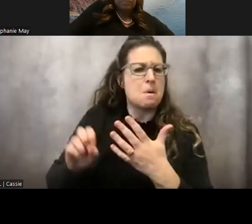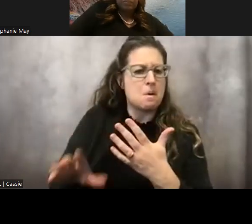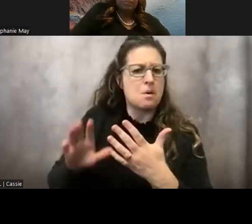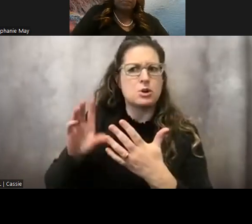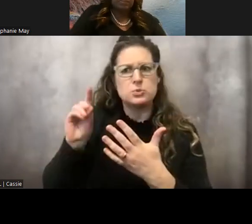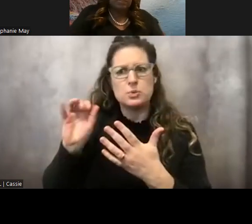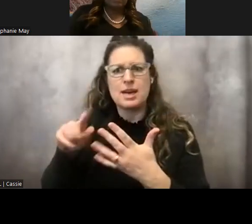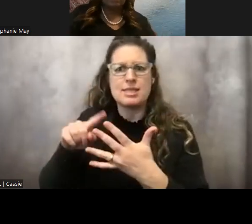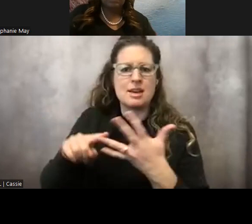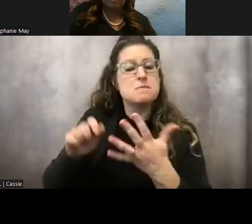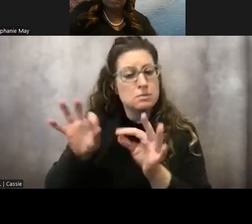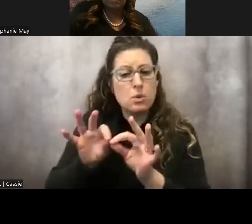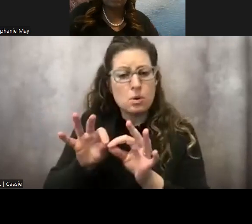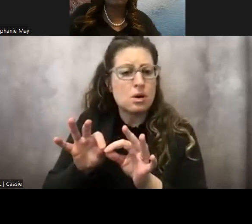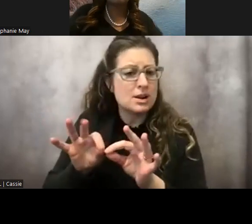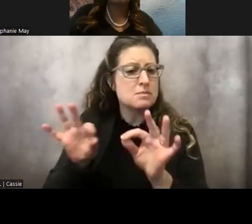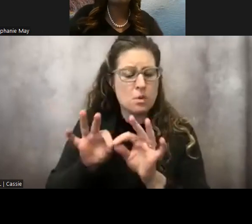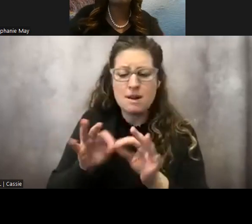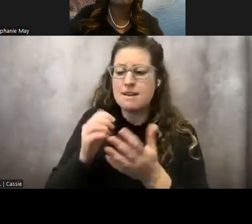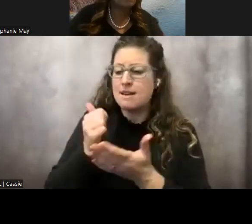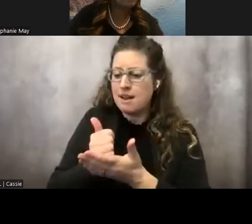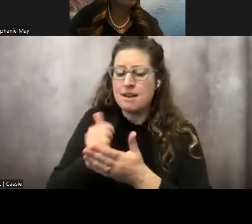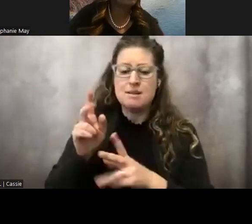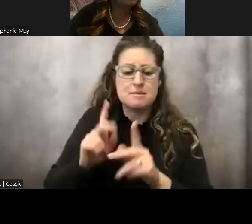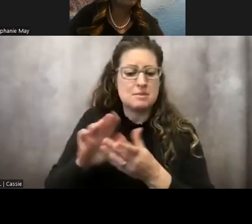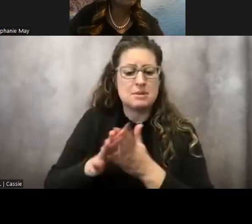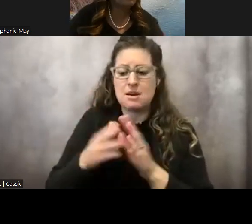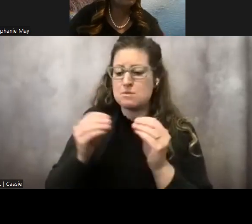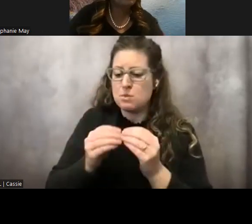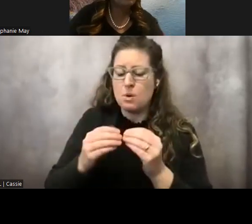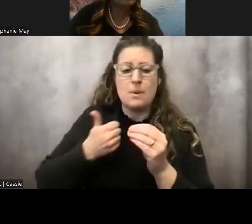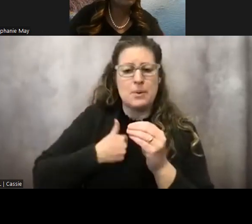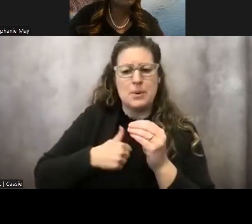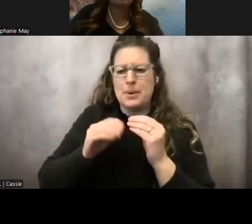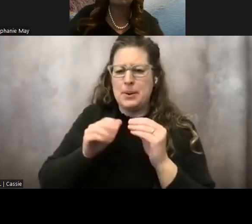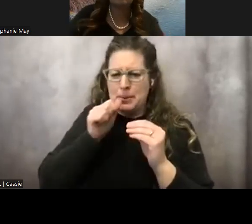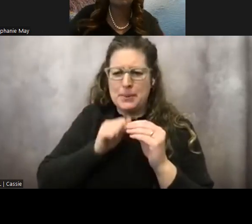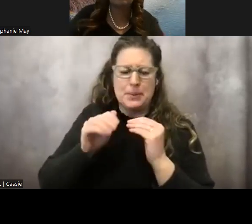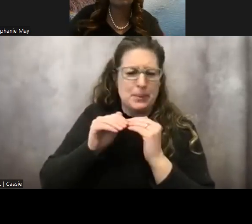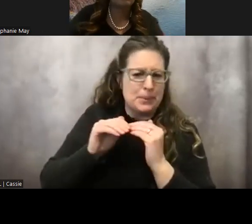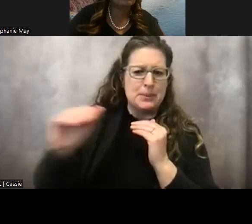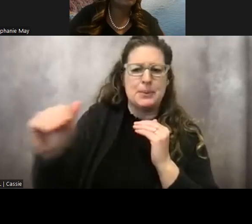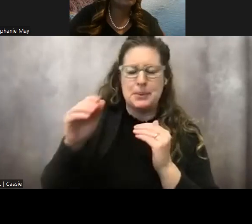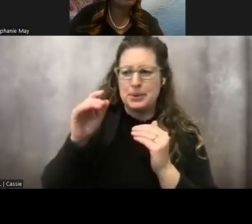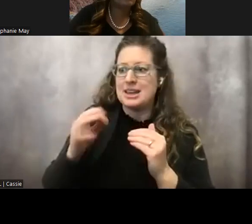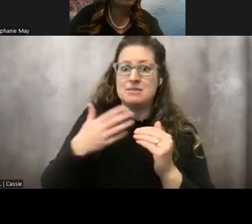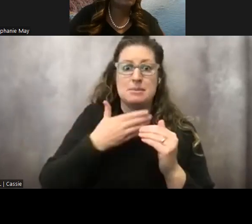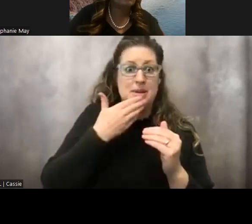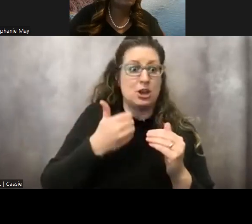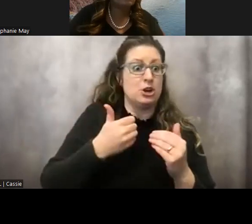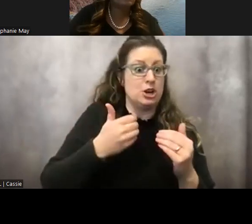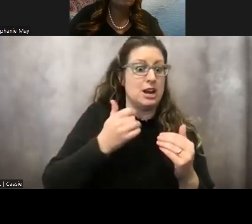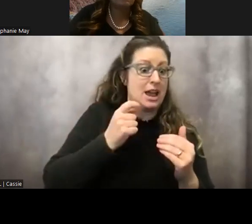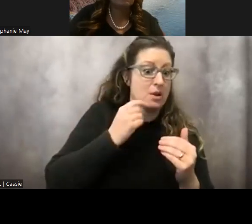things that come up in the workplace or in their careers that are stressful, the better off they'll do. But sometimes when people, that's their